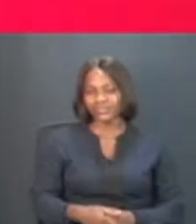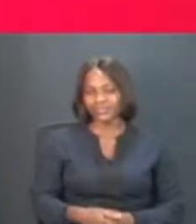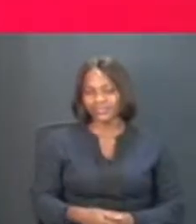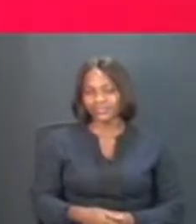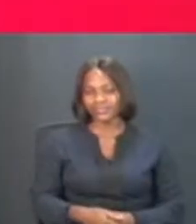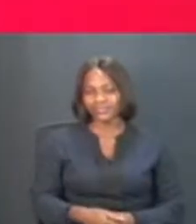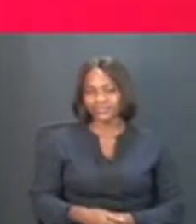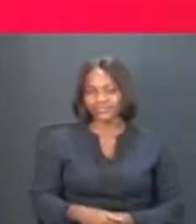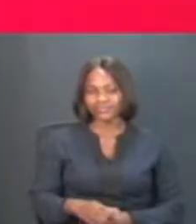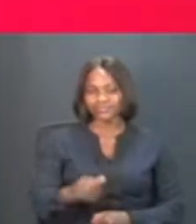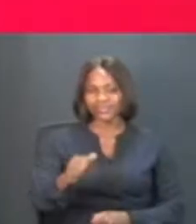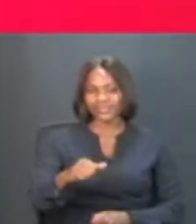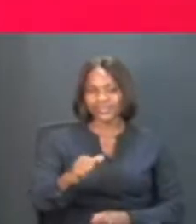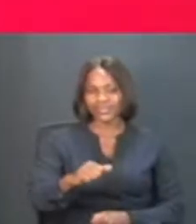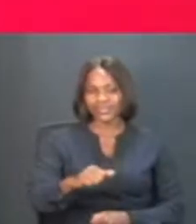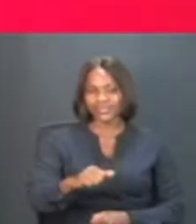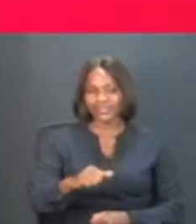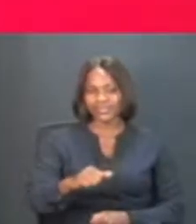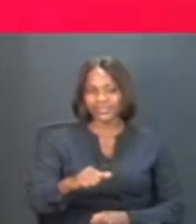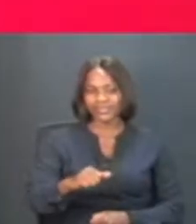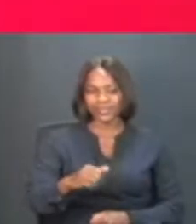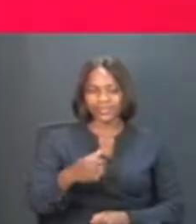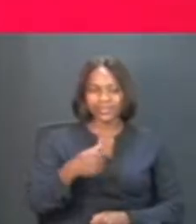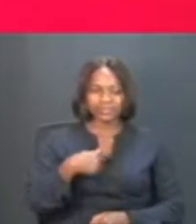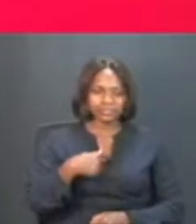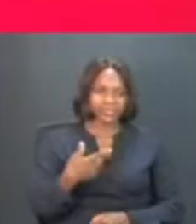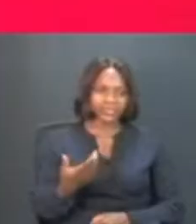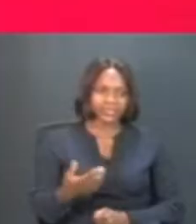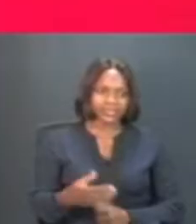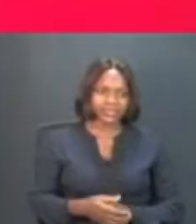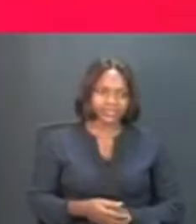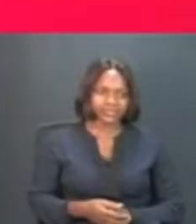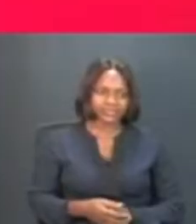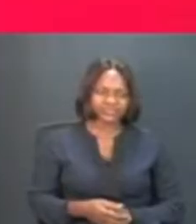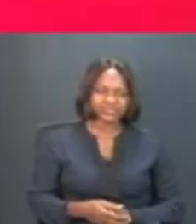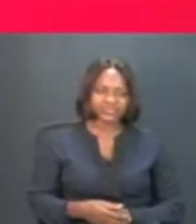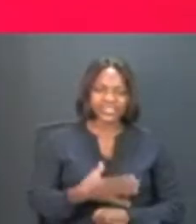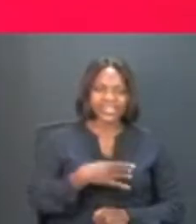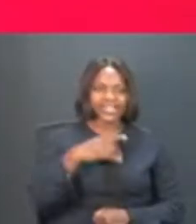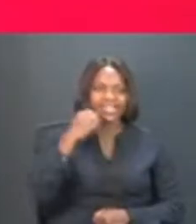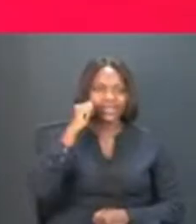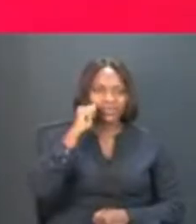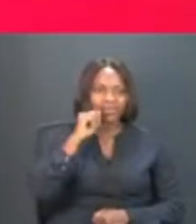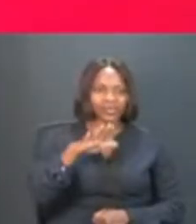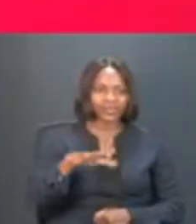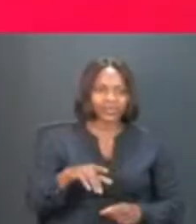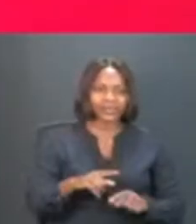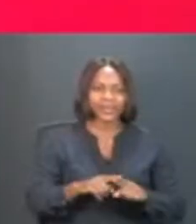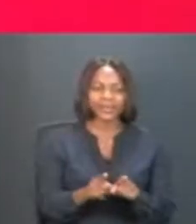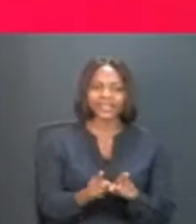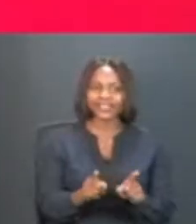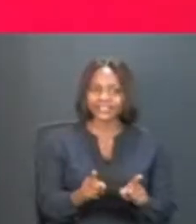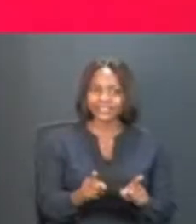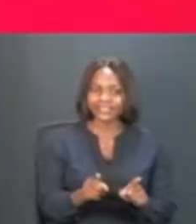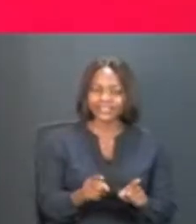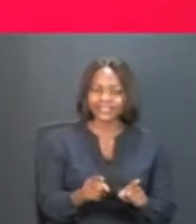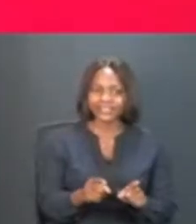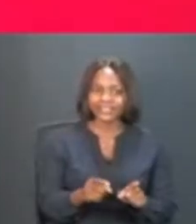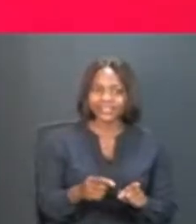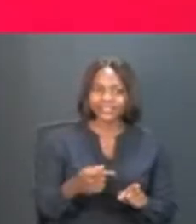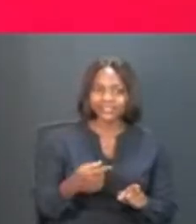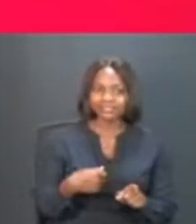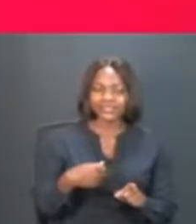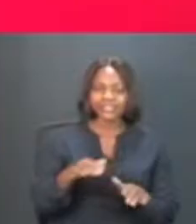Yes, even though I have bias for honorable ladies, this one, I think the